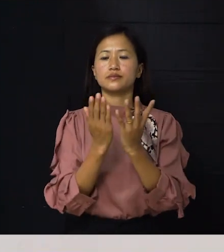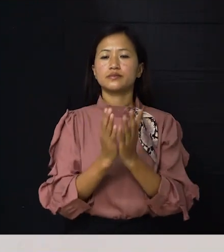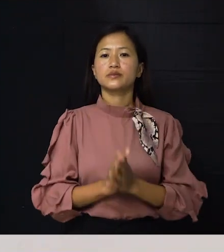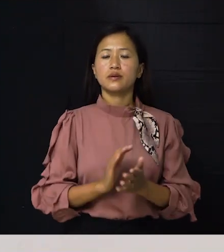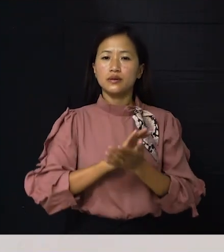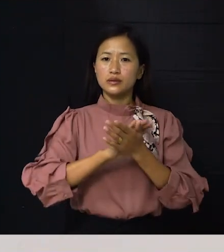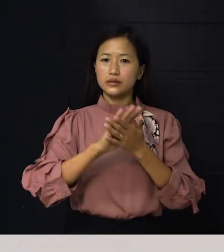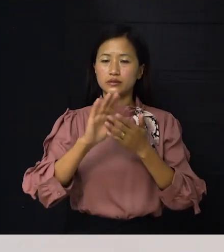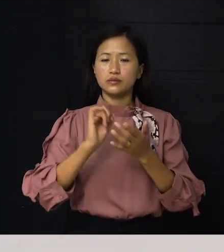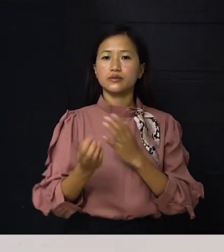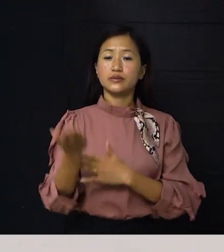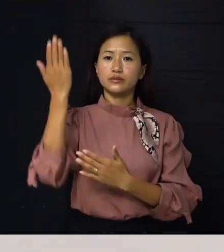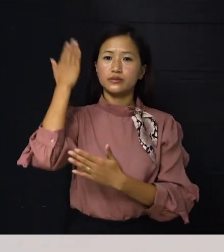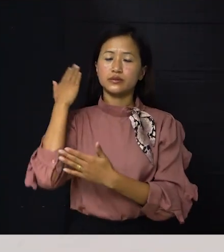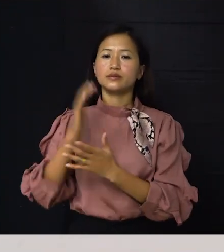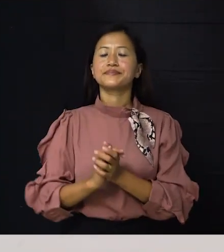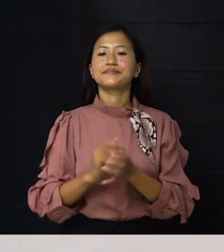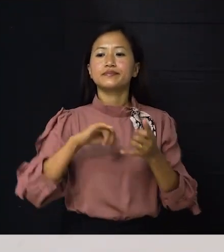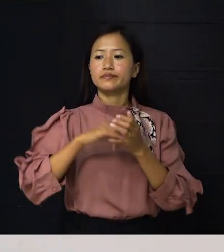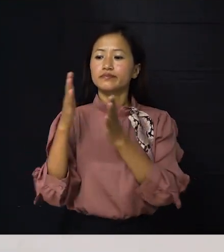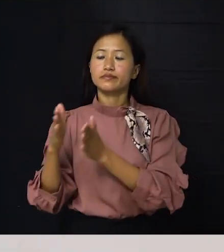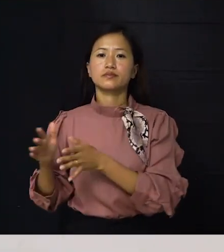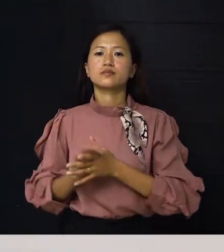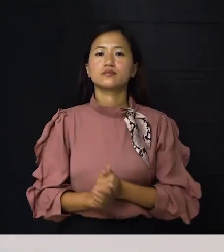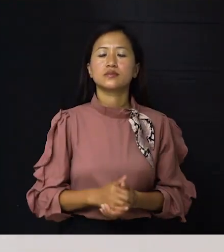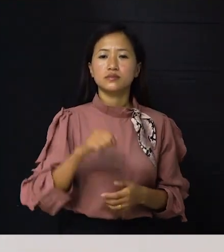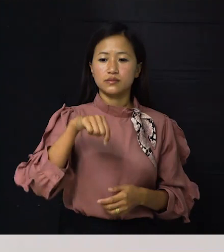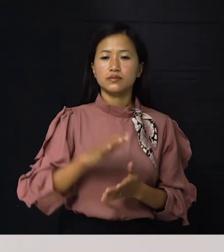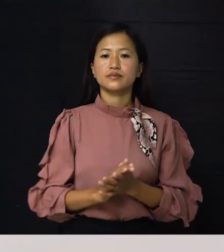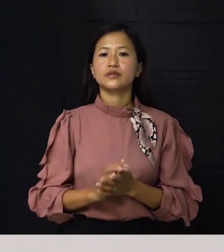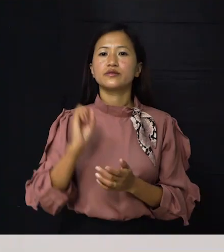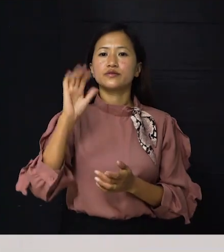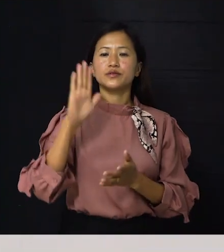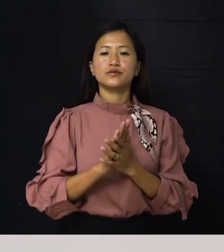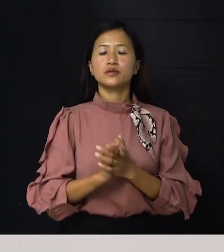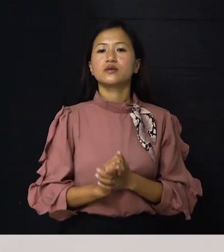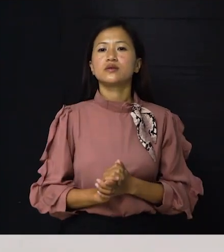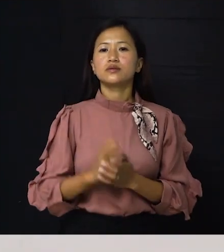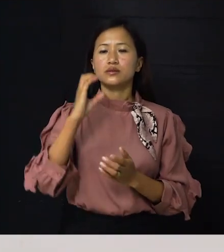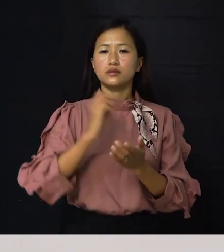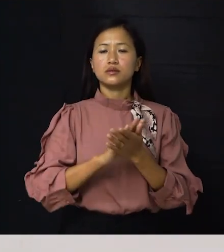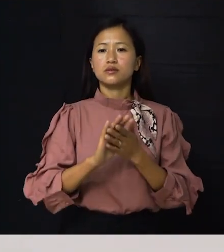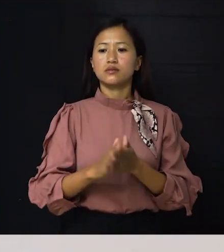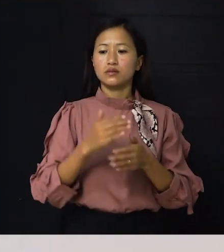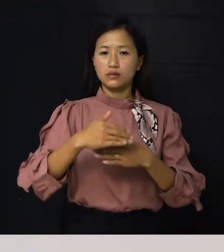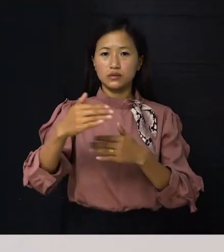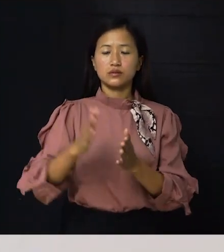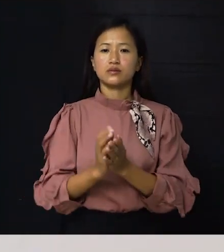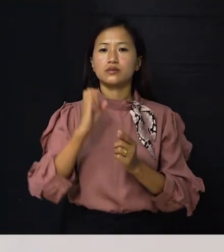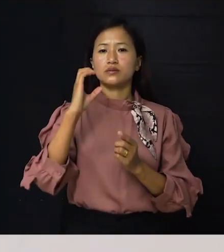your history section, and this will be the fifth chapter according to your textbook. All